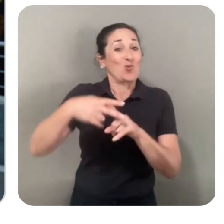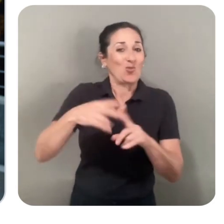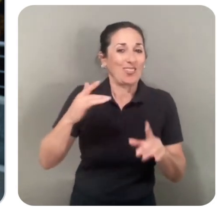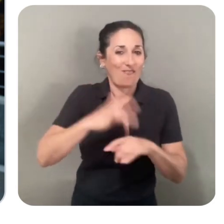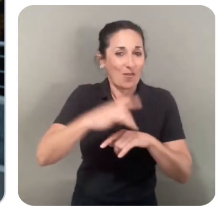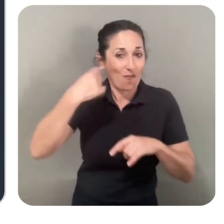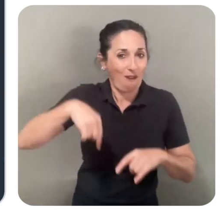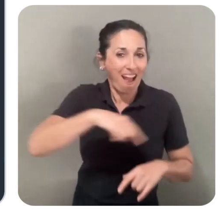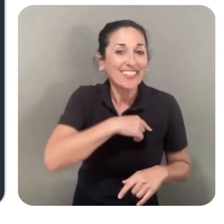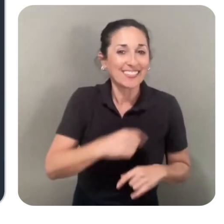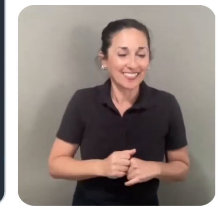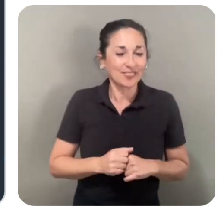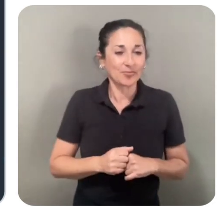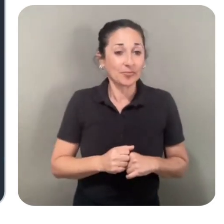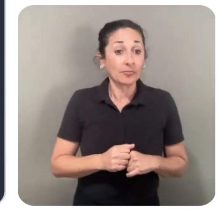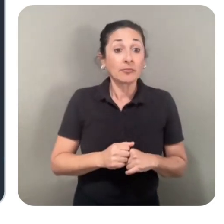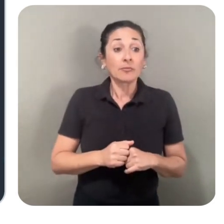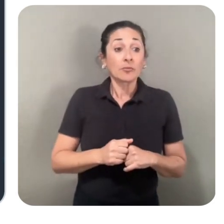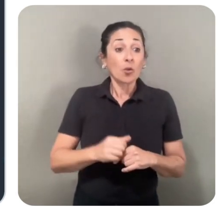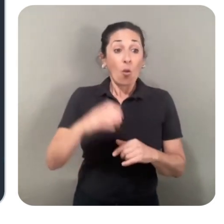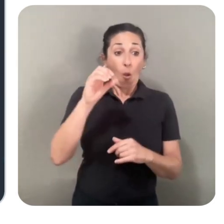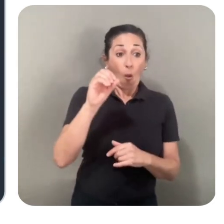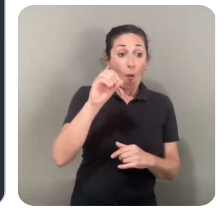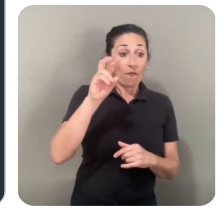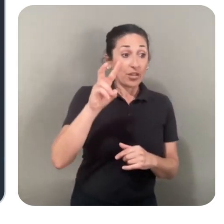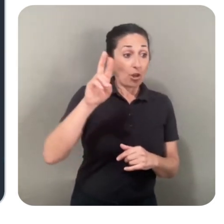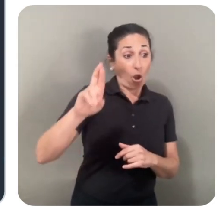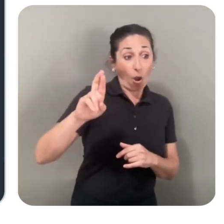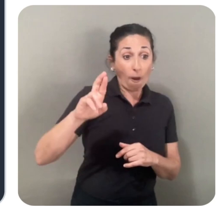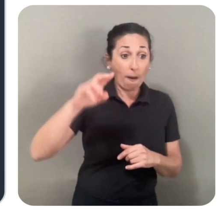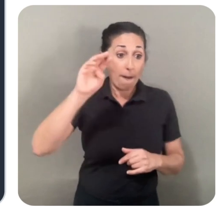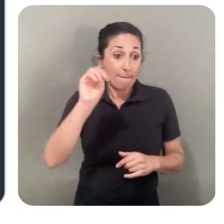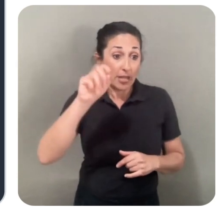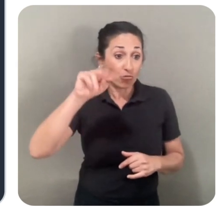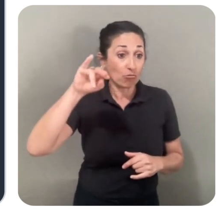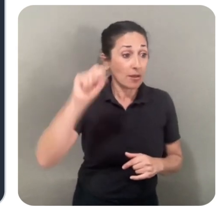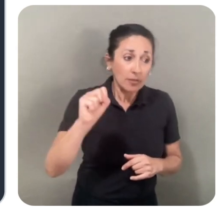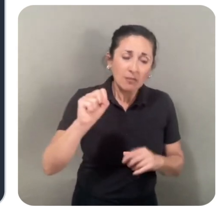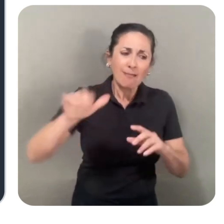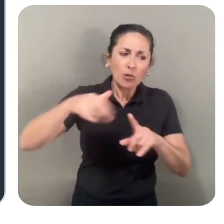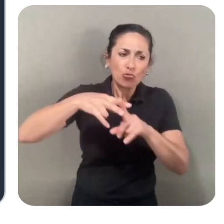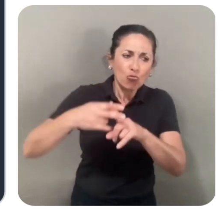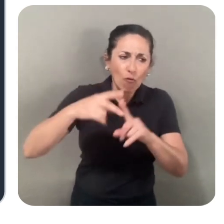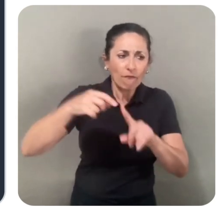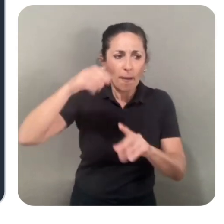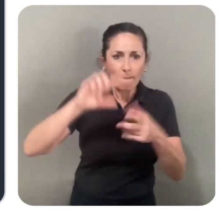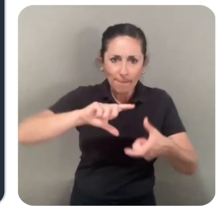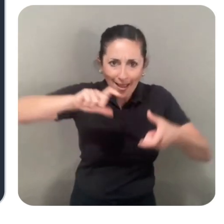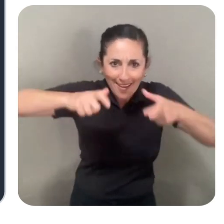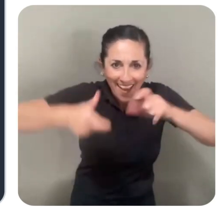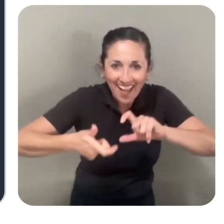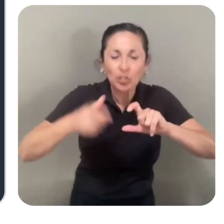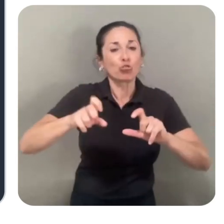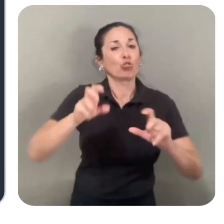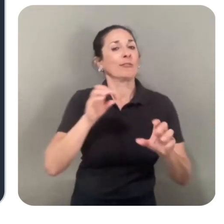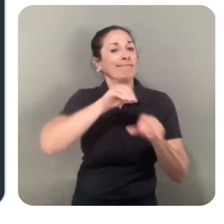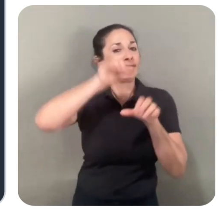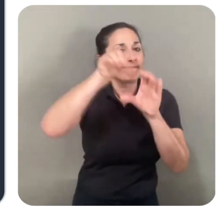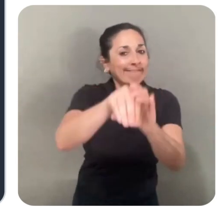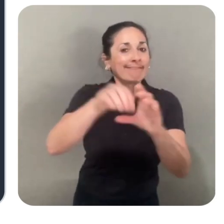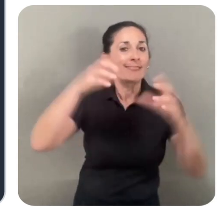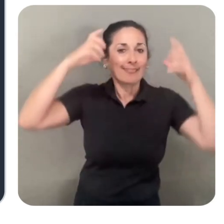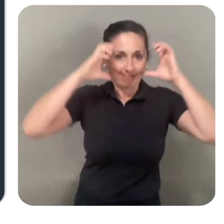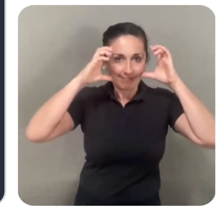us. OVR Metrics is a tool developed by Meta, which every developer should install on their headsets. It's